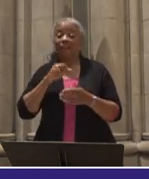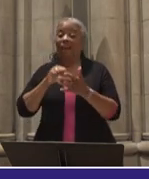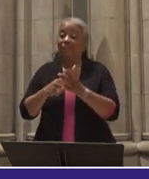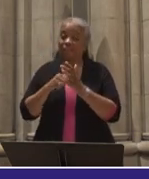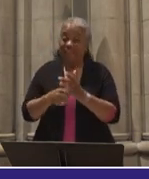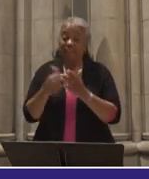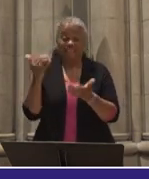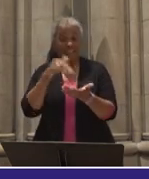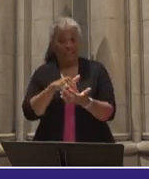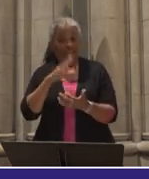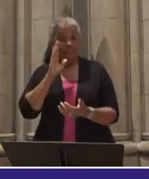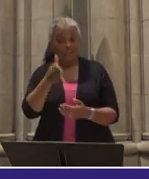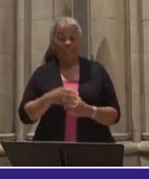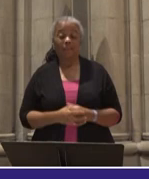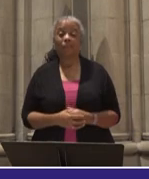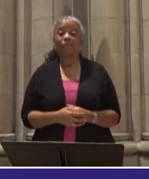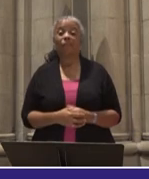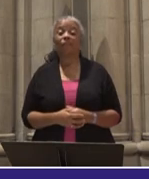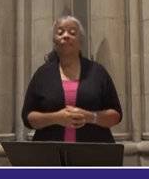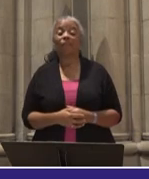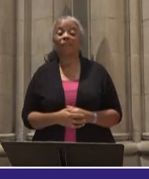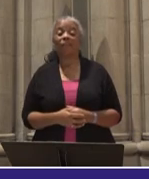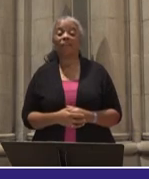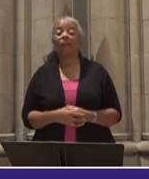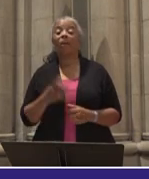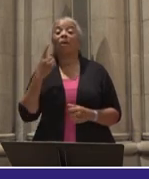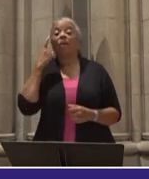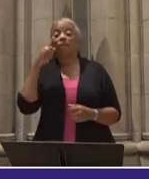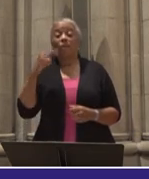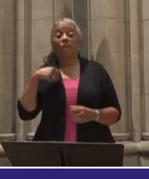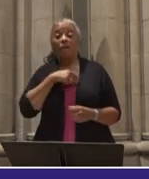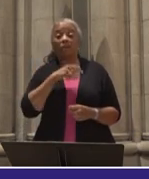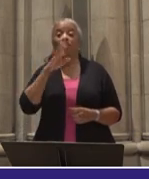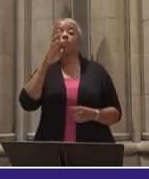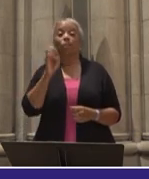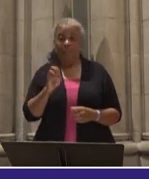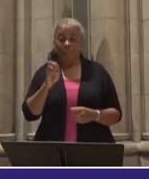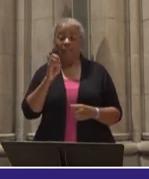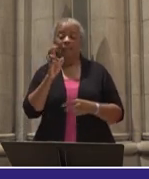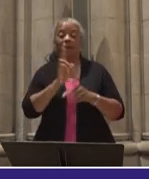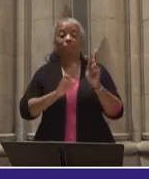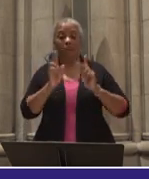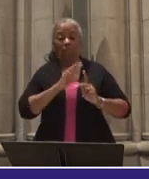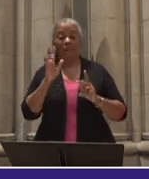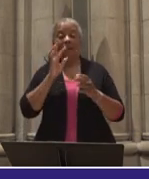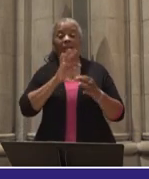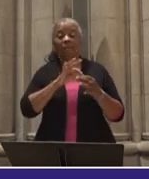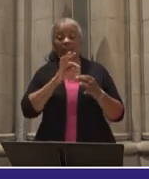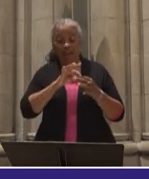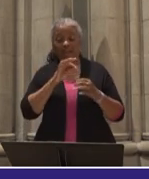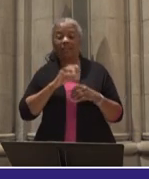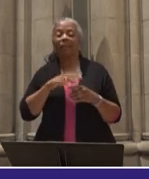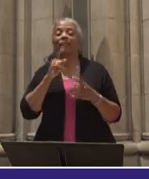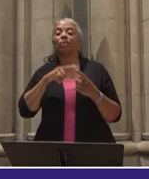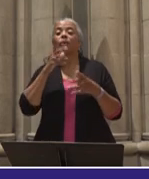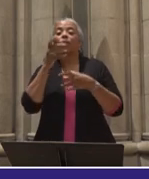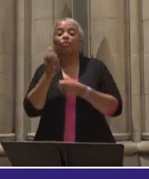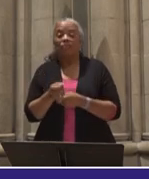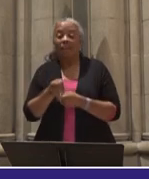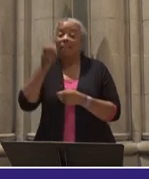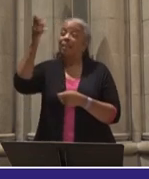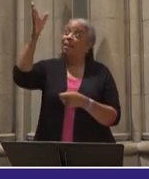again, to be people of faith is to trust that God's